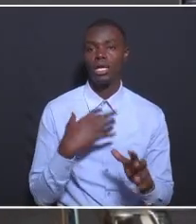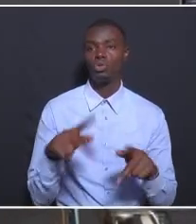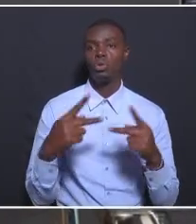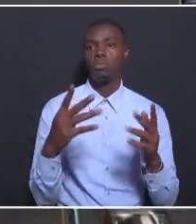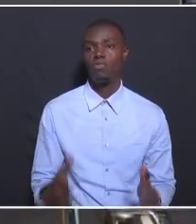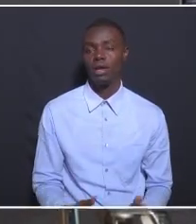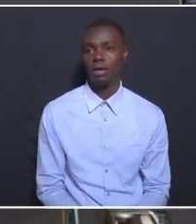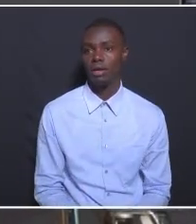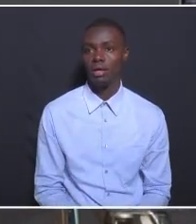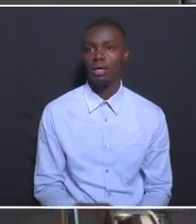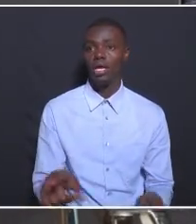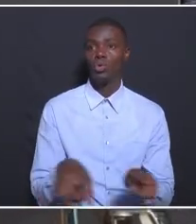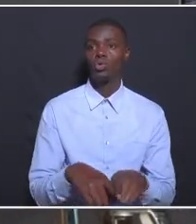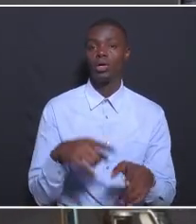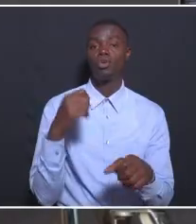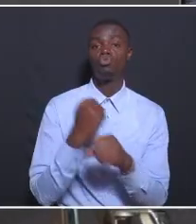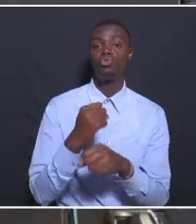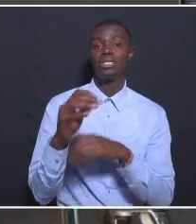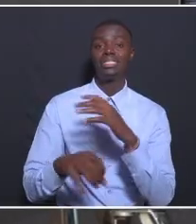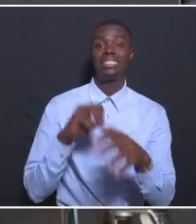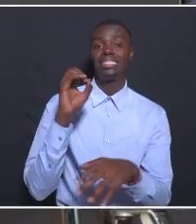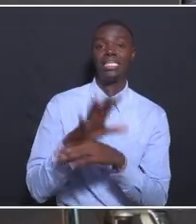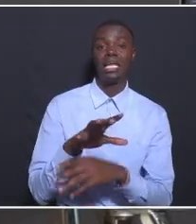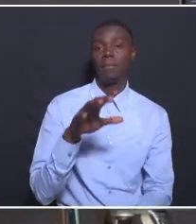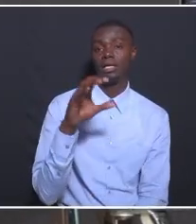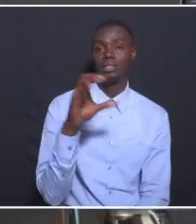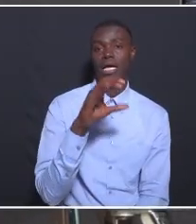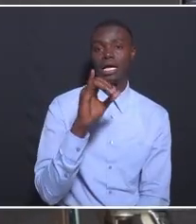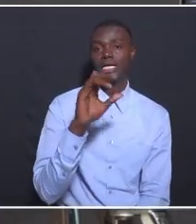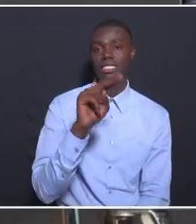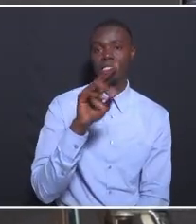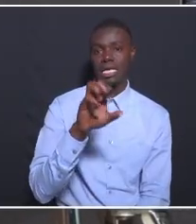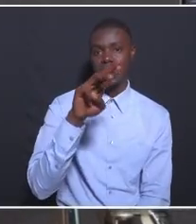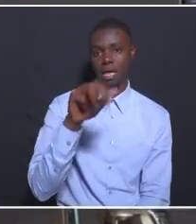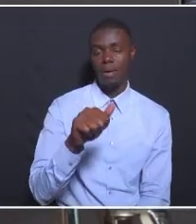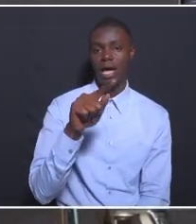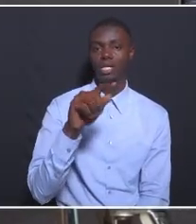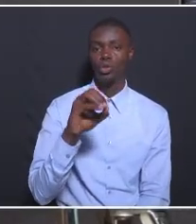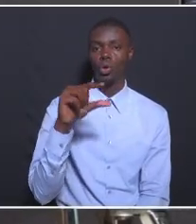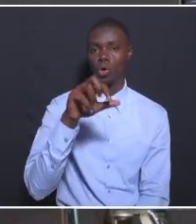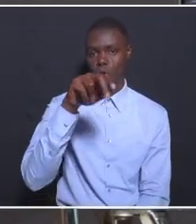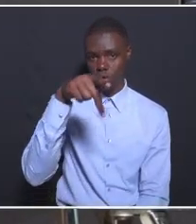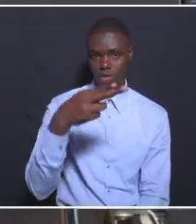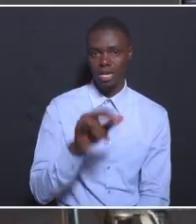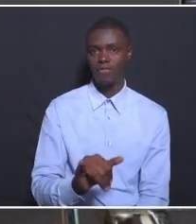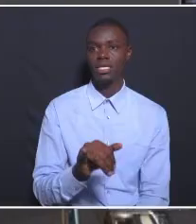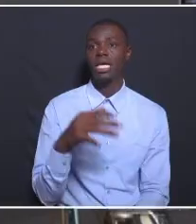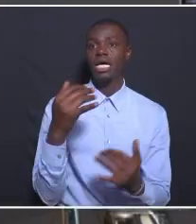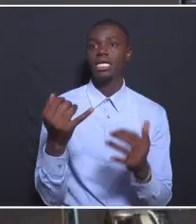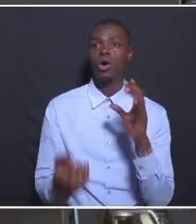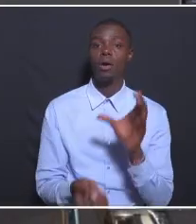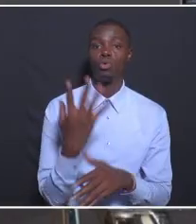do cinematography here and there and directing partly. Currently I'm